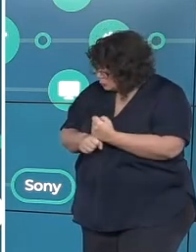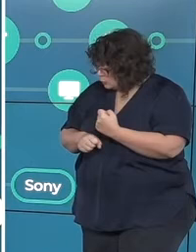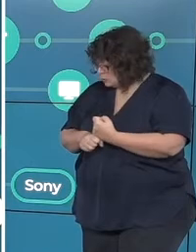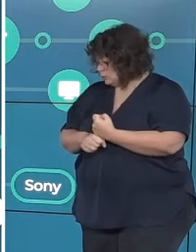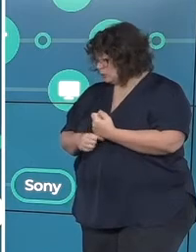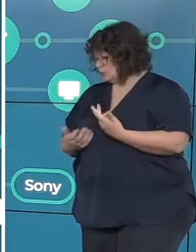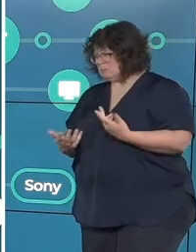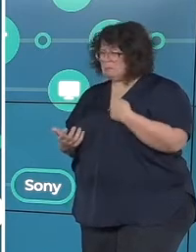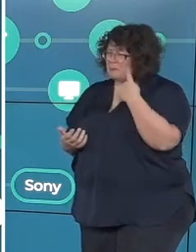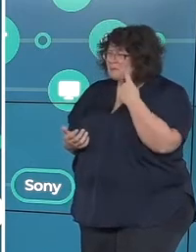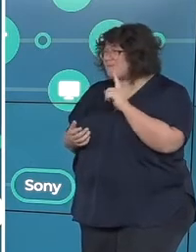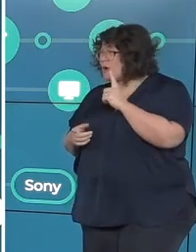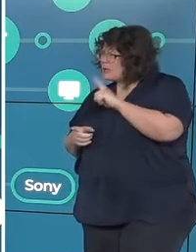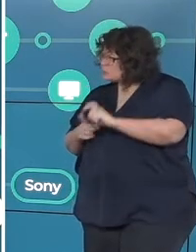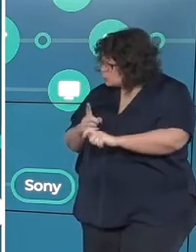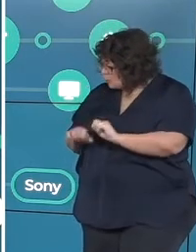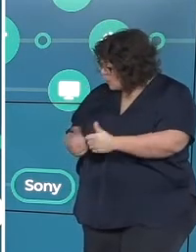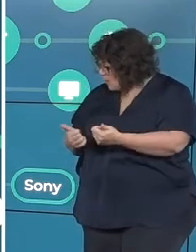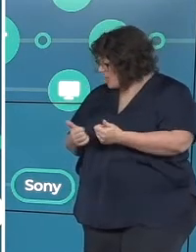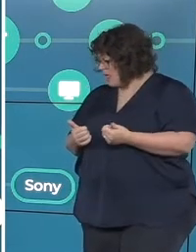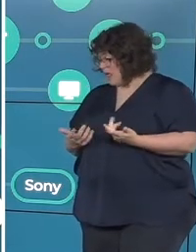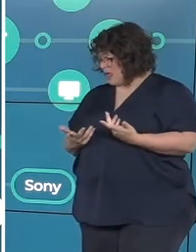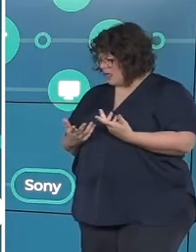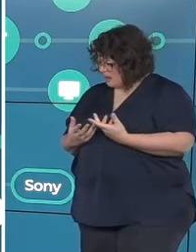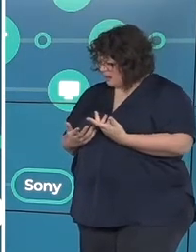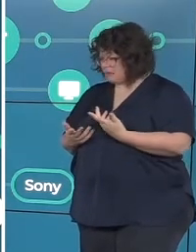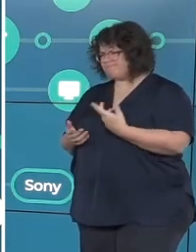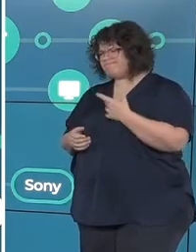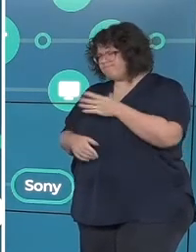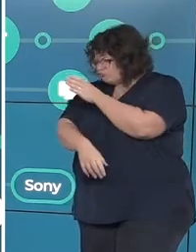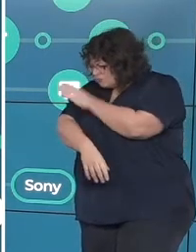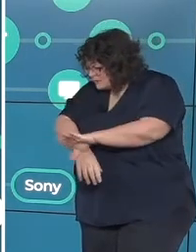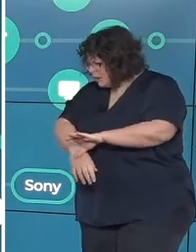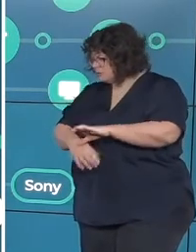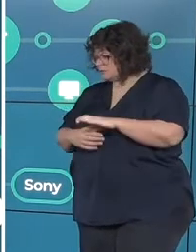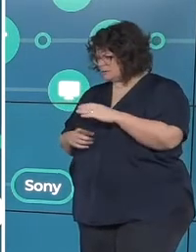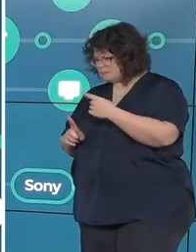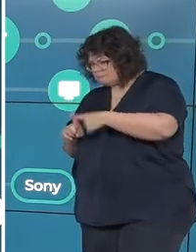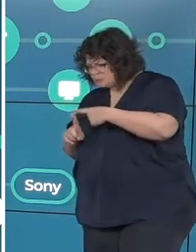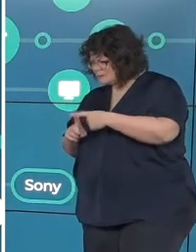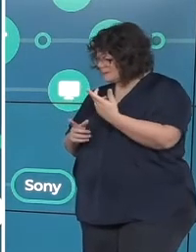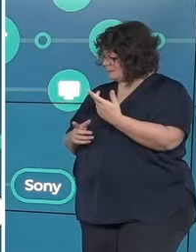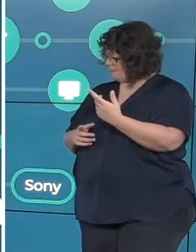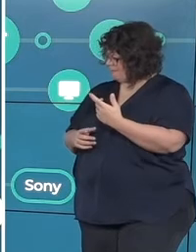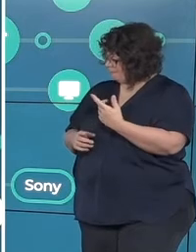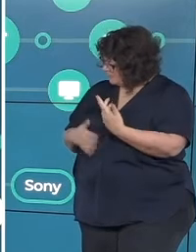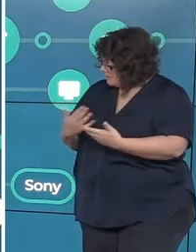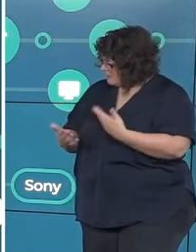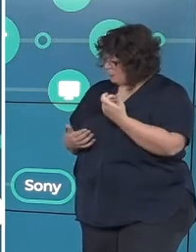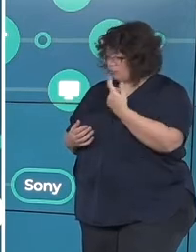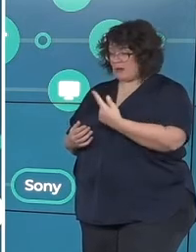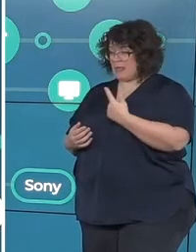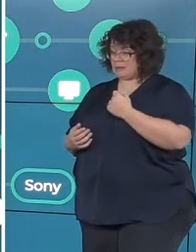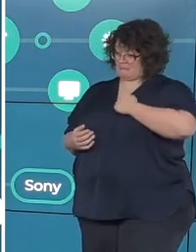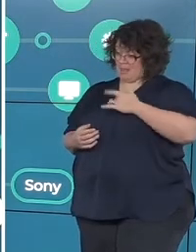positivity and pragmatism, I kind of realised that lived experience, it wasn't the only role I could do, but the role only I could do as someone with